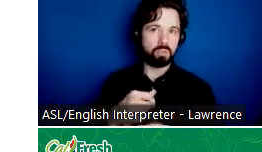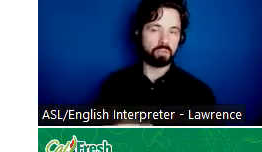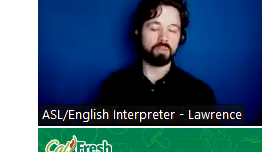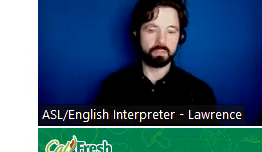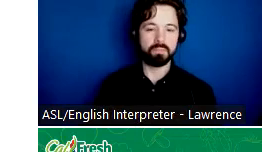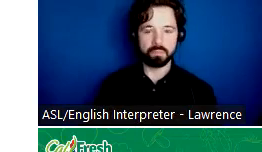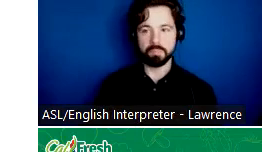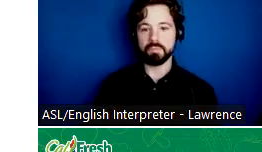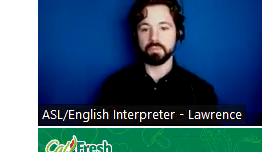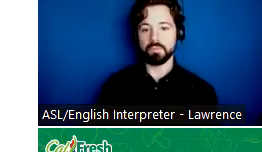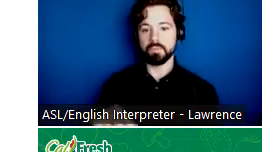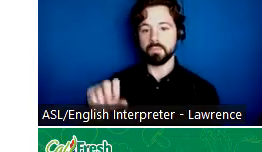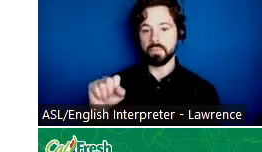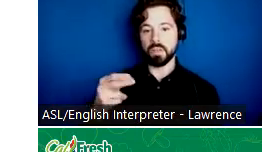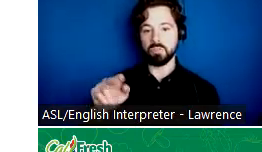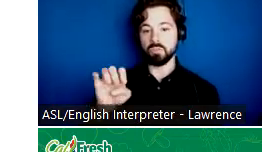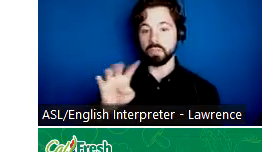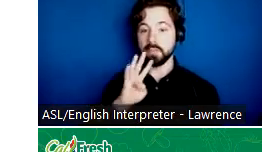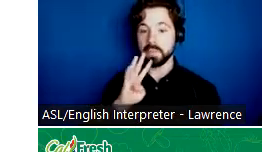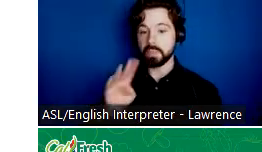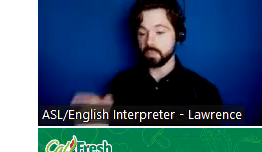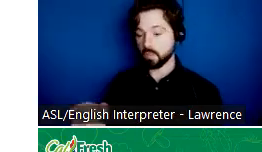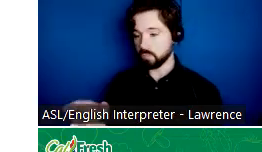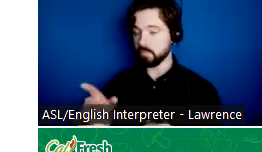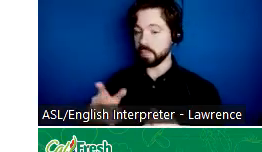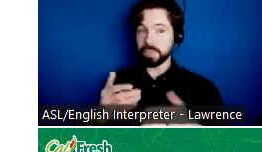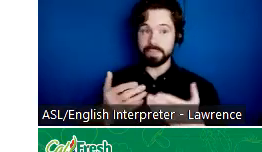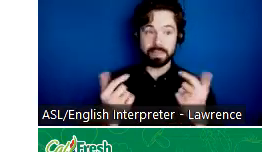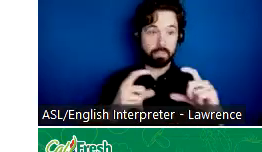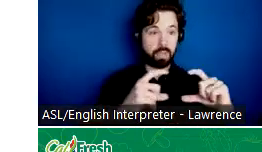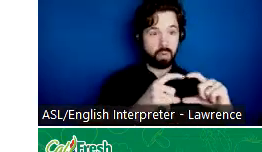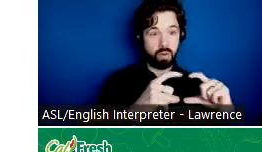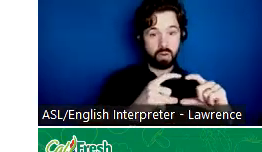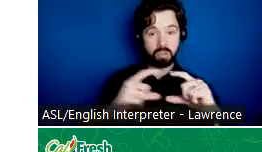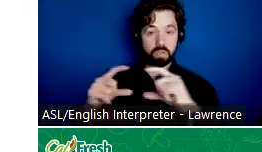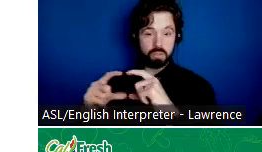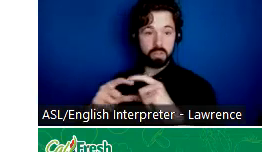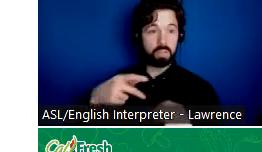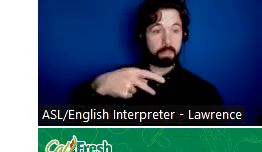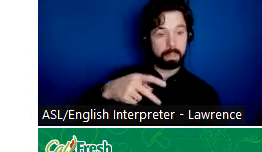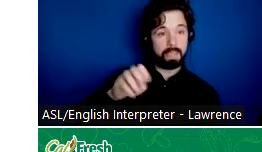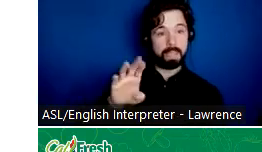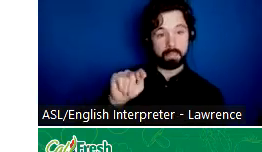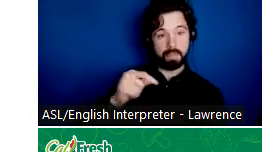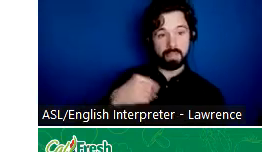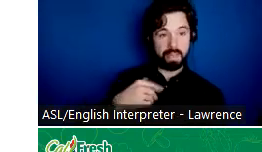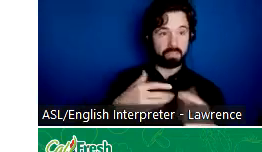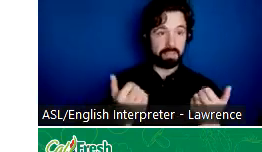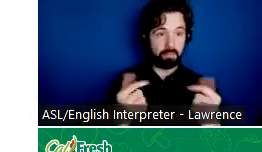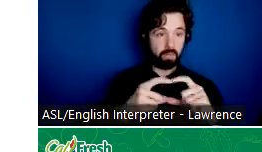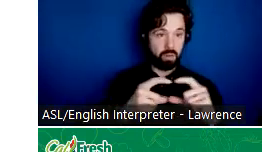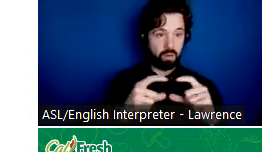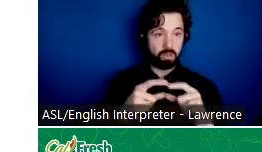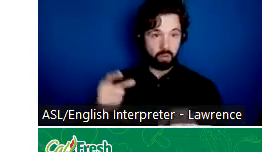Okay, so the next question is, will separate cards, like P-EBT had separate cards, be issued for these benefits? Will